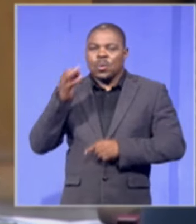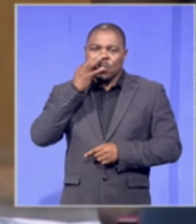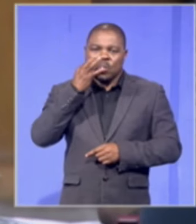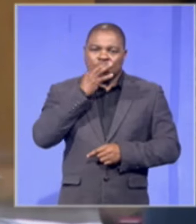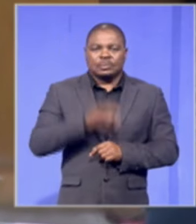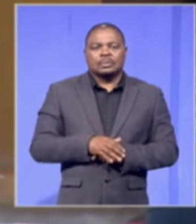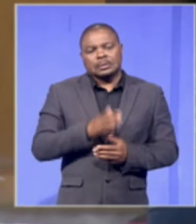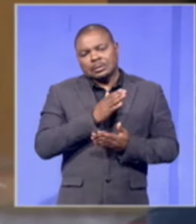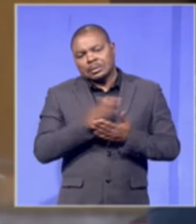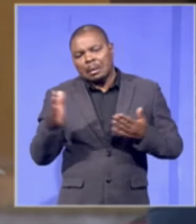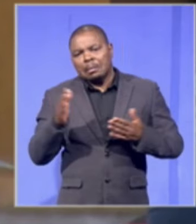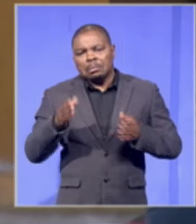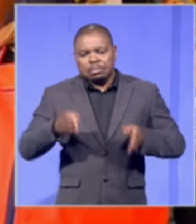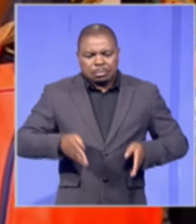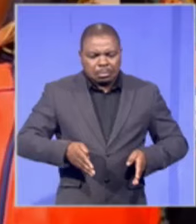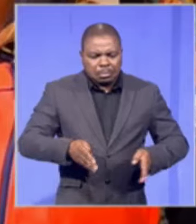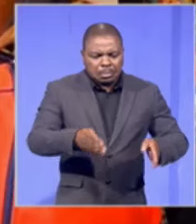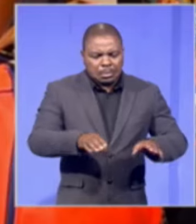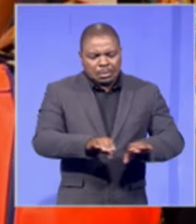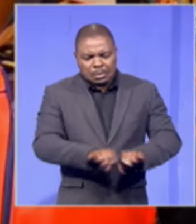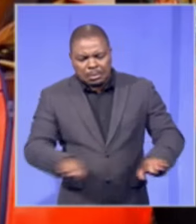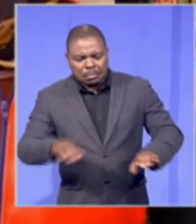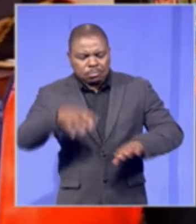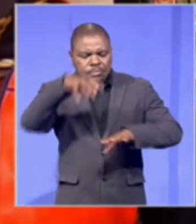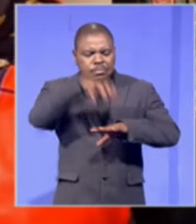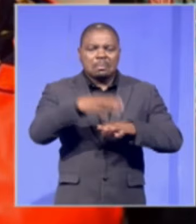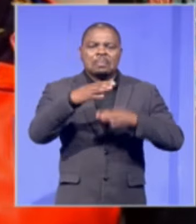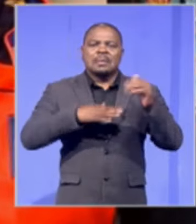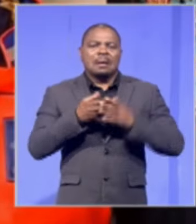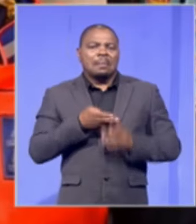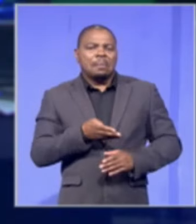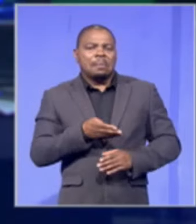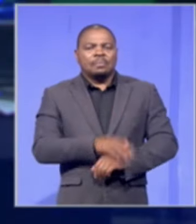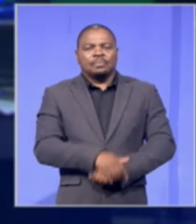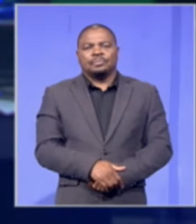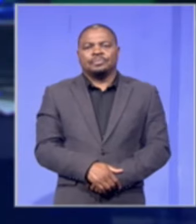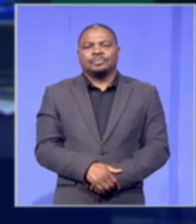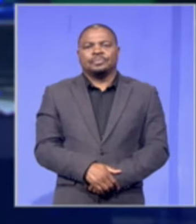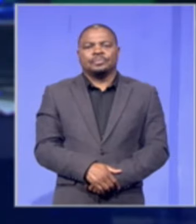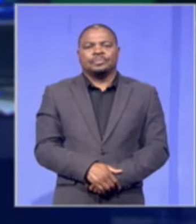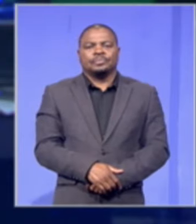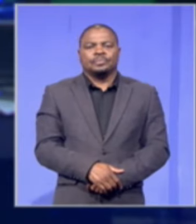ding di ahuwe meralong ya motheo ya masepala.